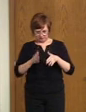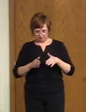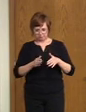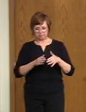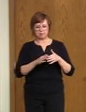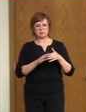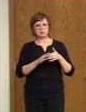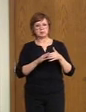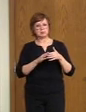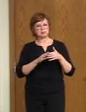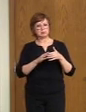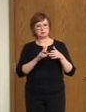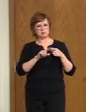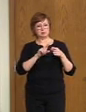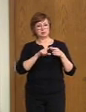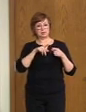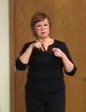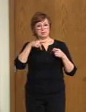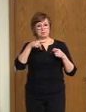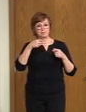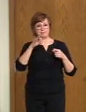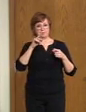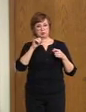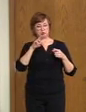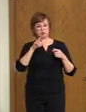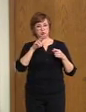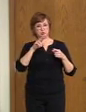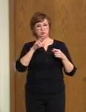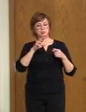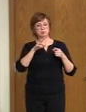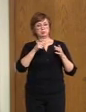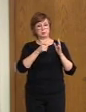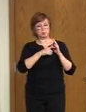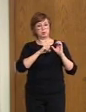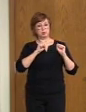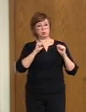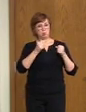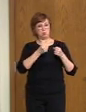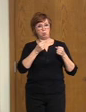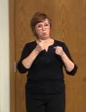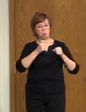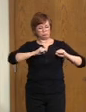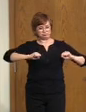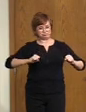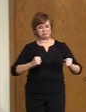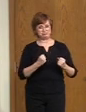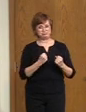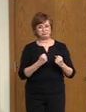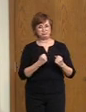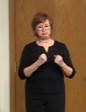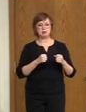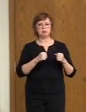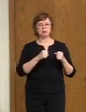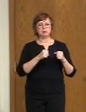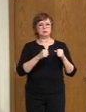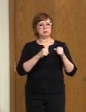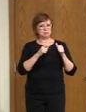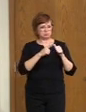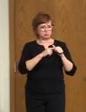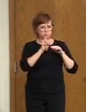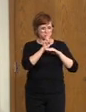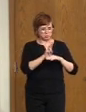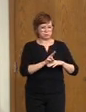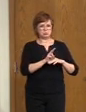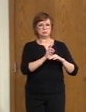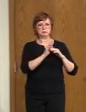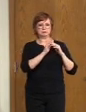we manage the Pfizer product very carefully initially, and as we get comfortable with the handling and secondary